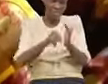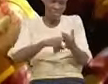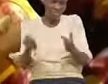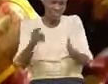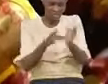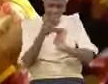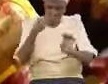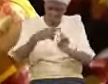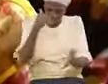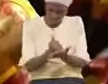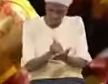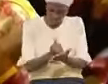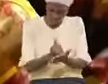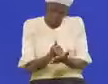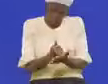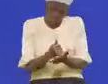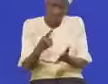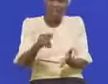bena toku kunojo